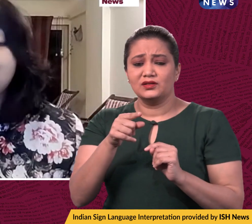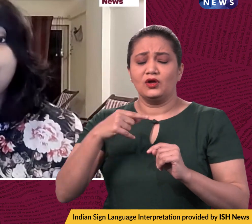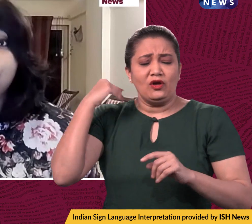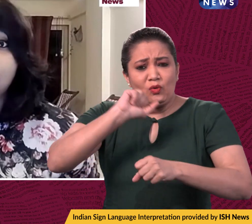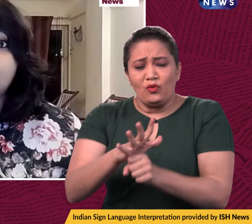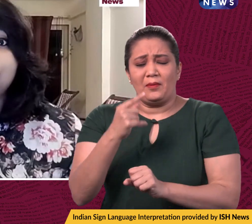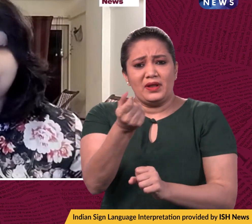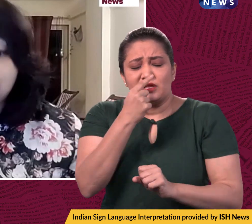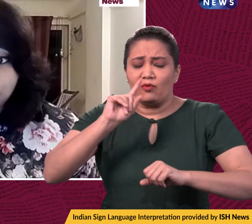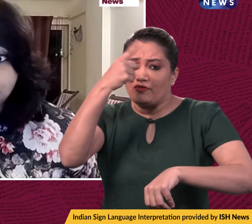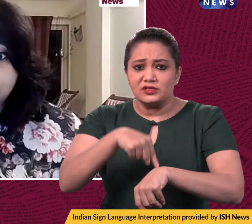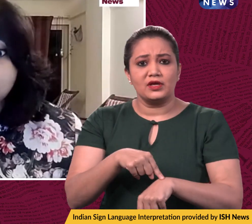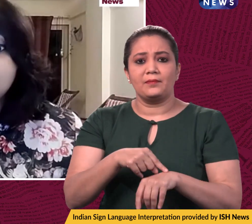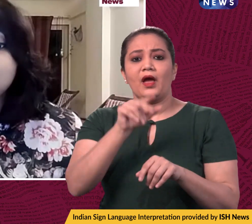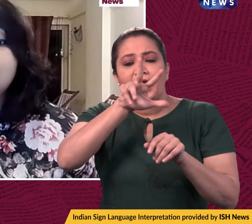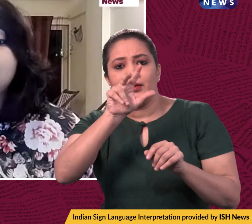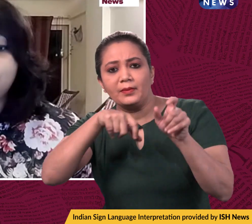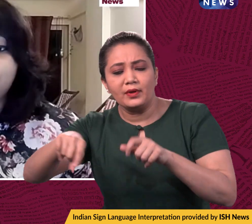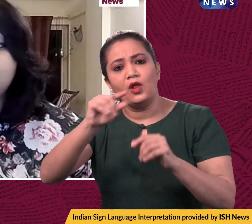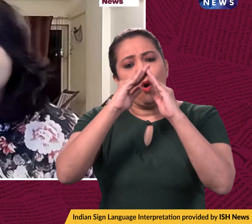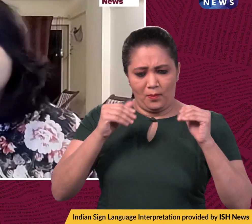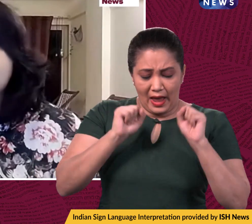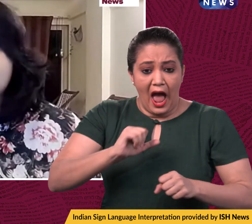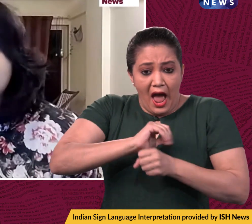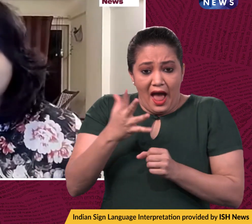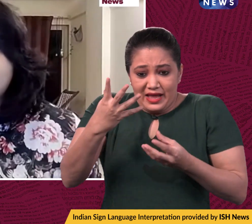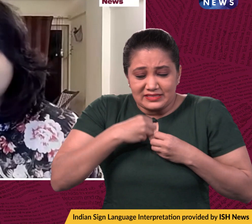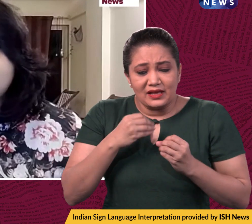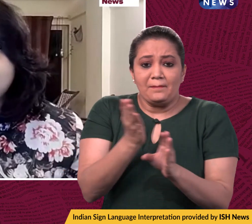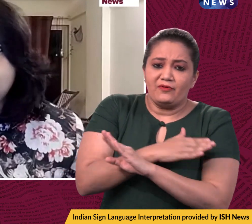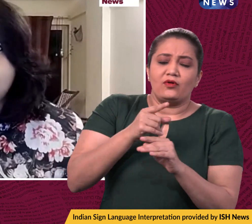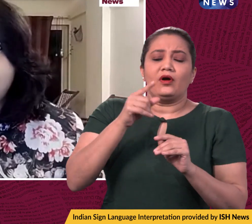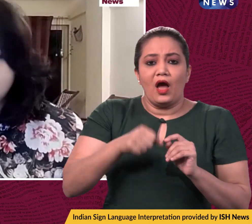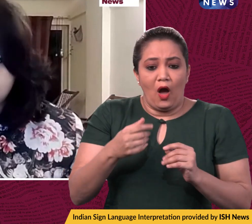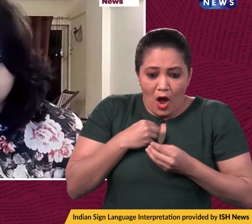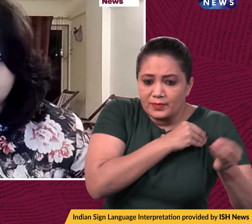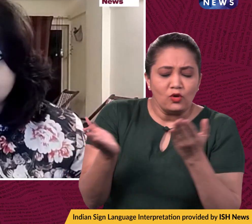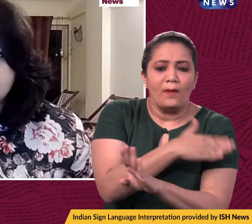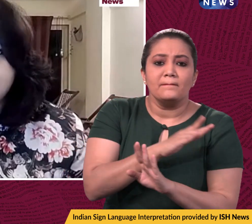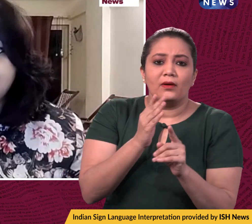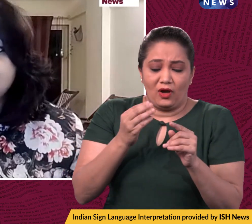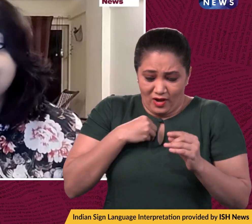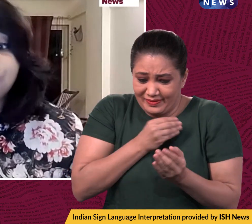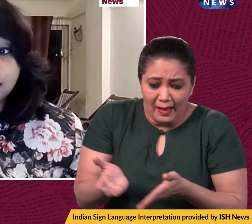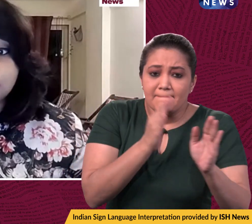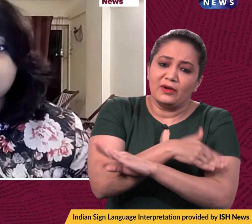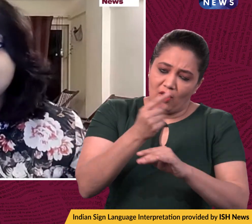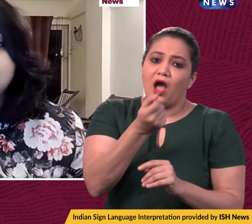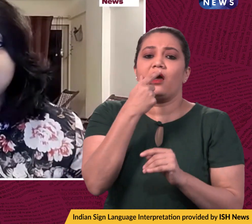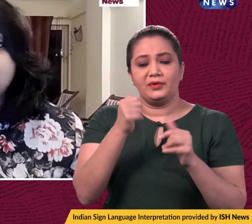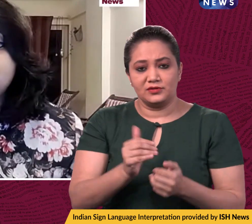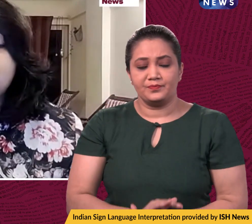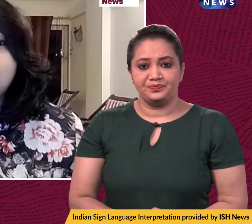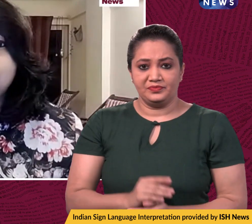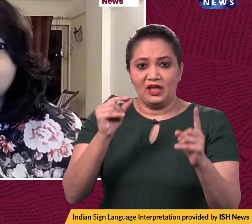has been authorized for ill people to take at home before they get sick enough to be hospitalized. Now, according to Pfizer,